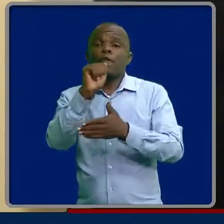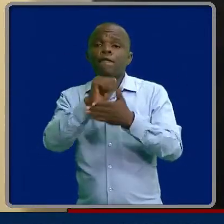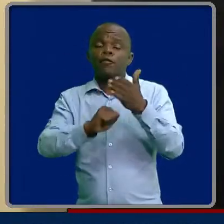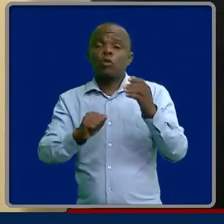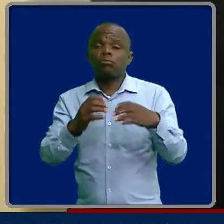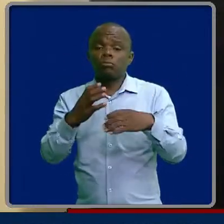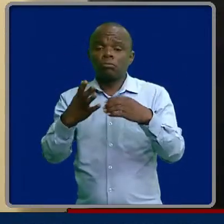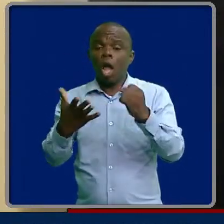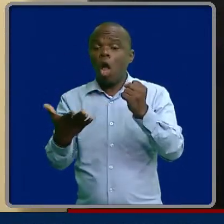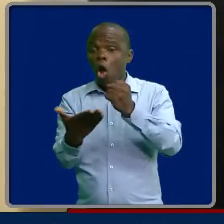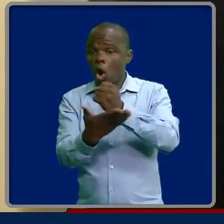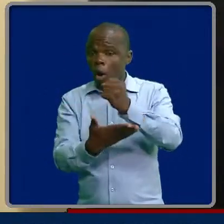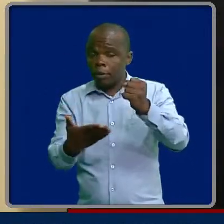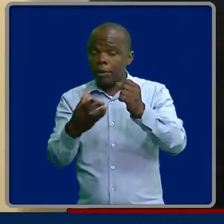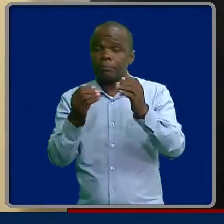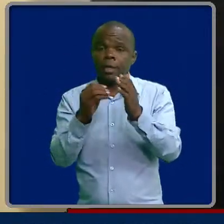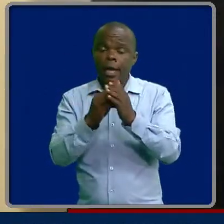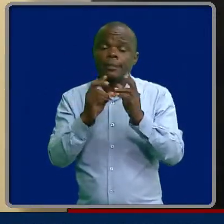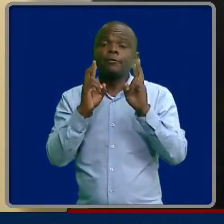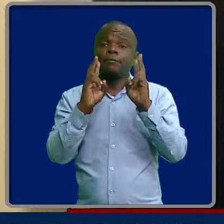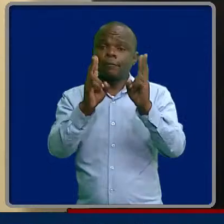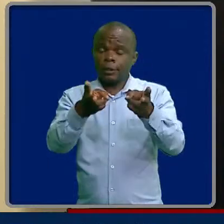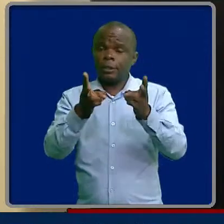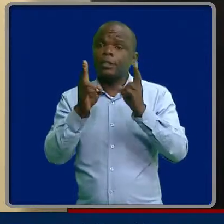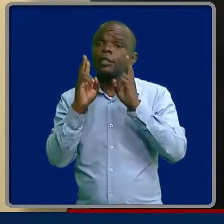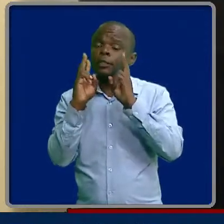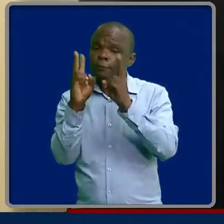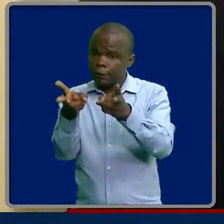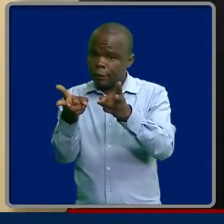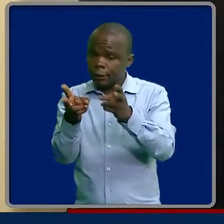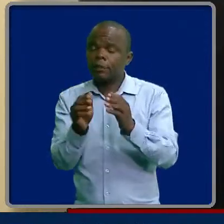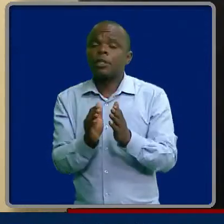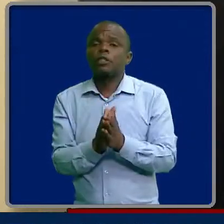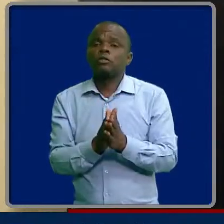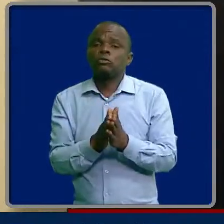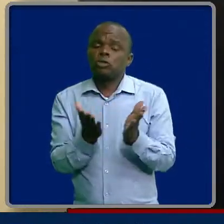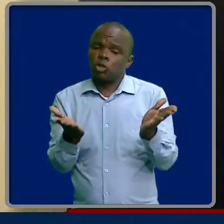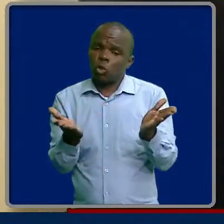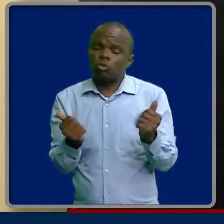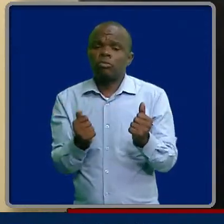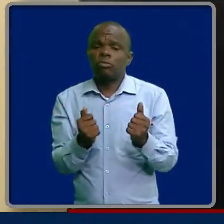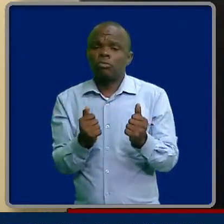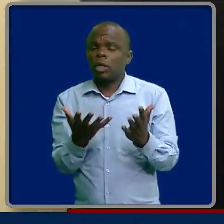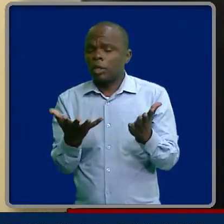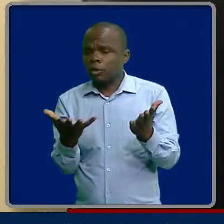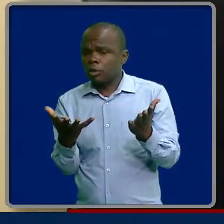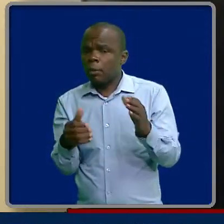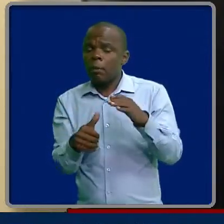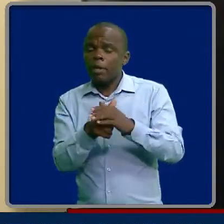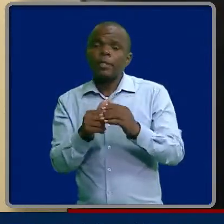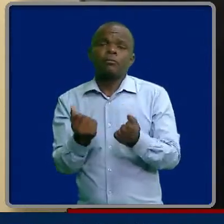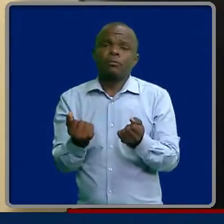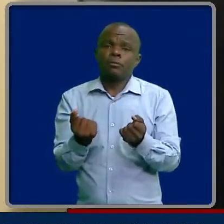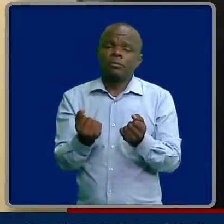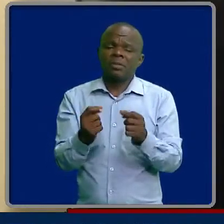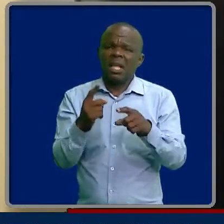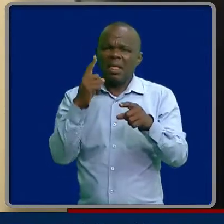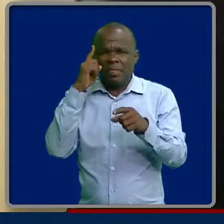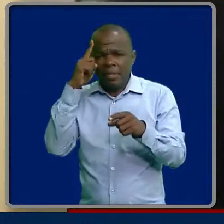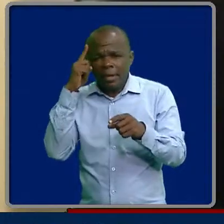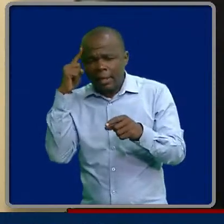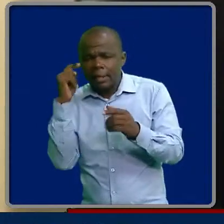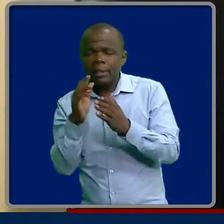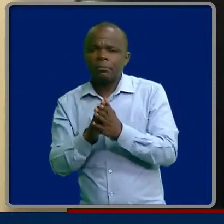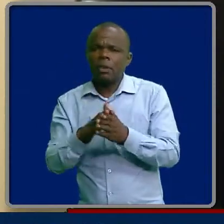continued to mention that residents residing closer to tourist attraction sites should implement ways to keep tourists in their area for longer, which will then increase the money